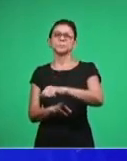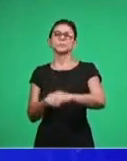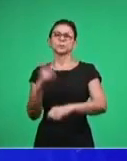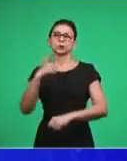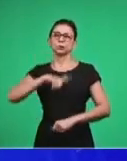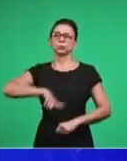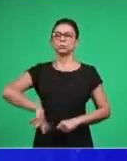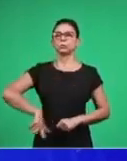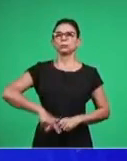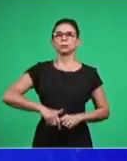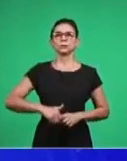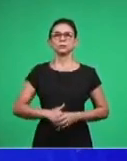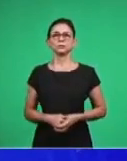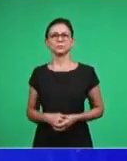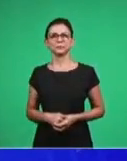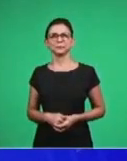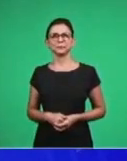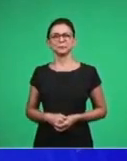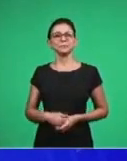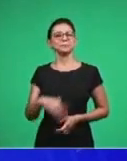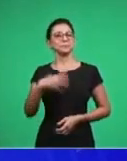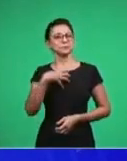all different cities.